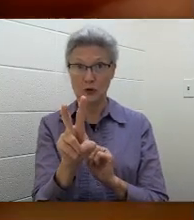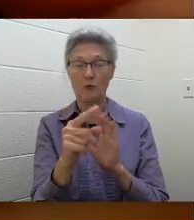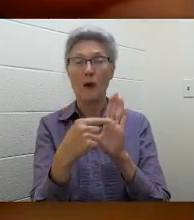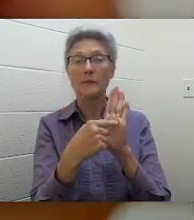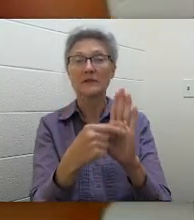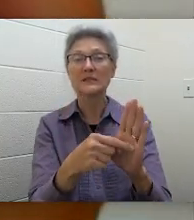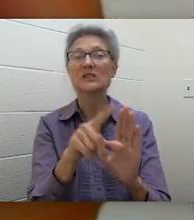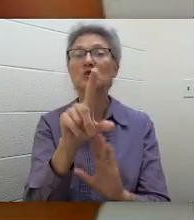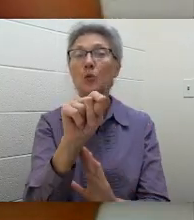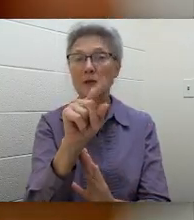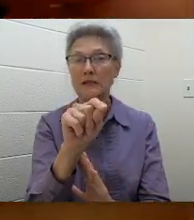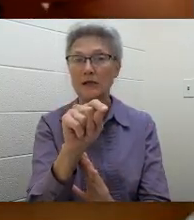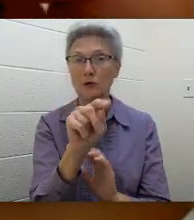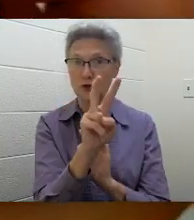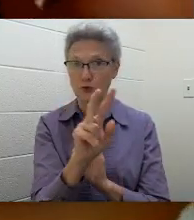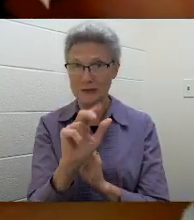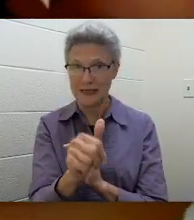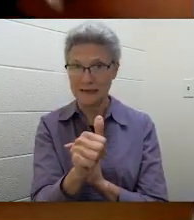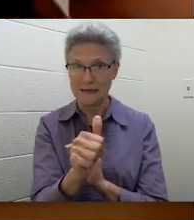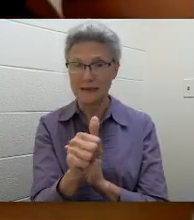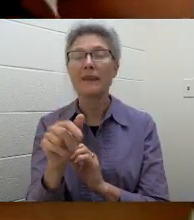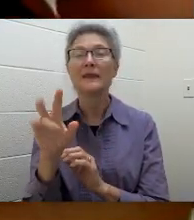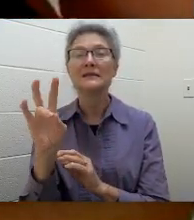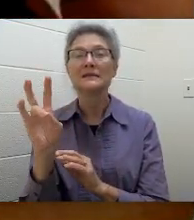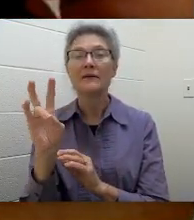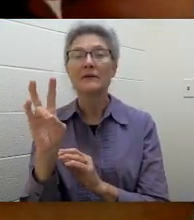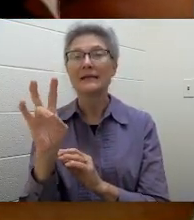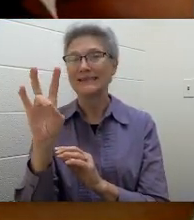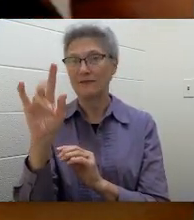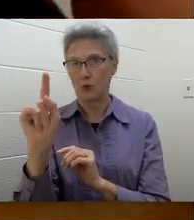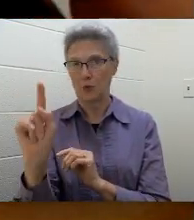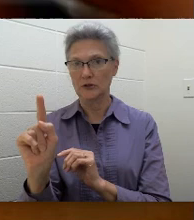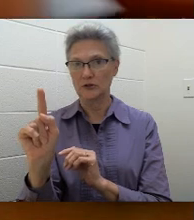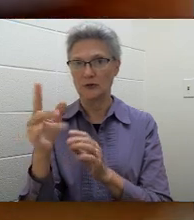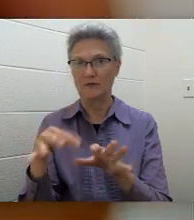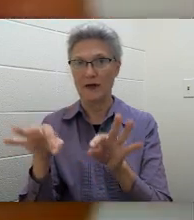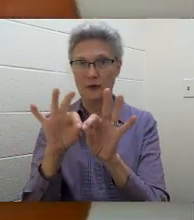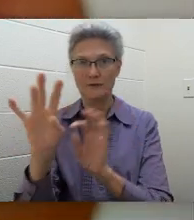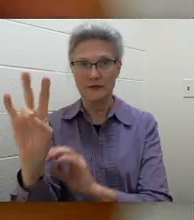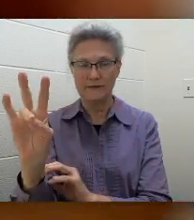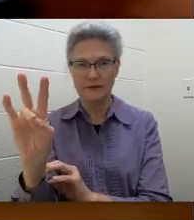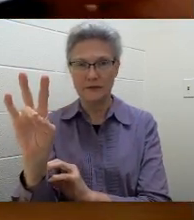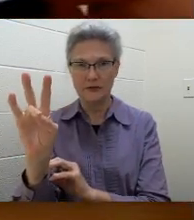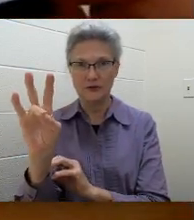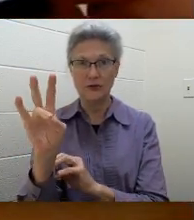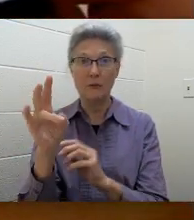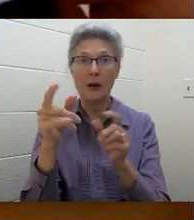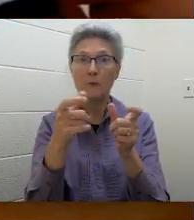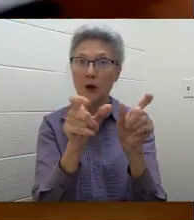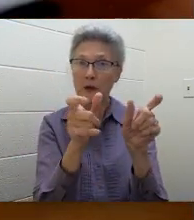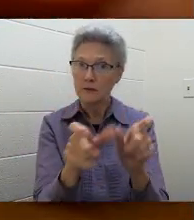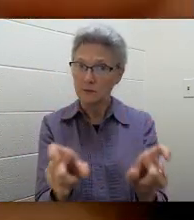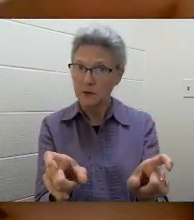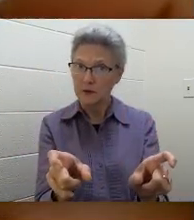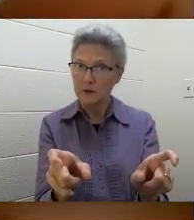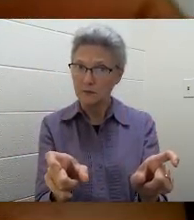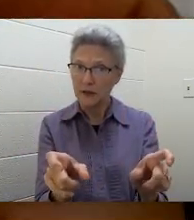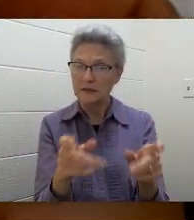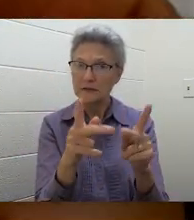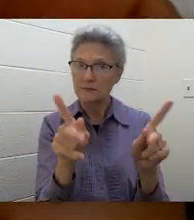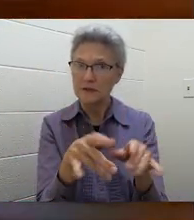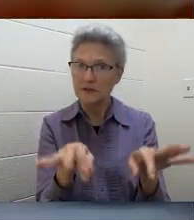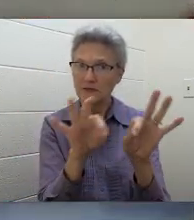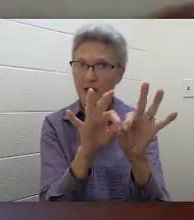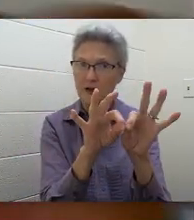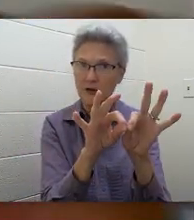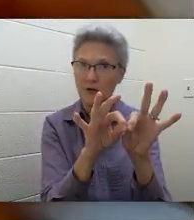represents 20 or 2 tens, and this 7 is 7 ones with a value of 7. So I'm going to break this apart by its place value